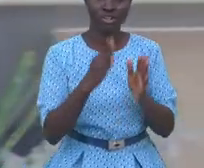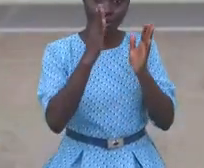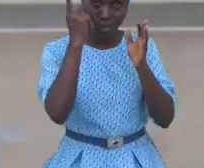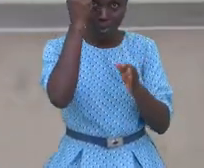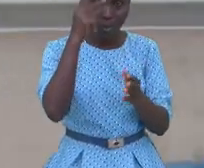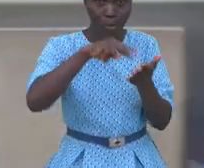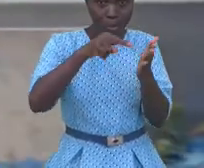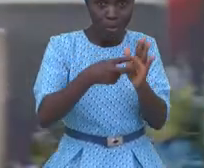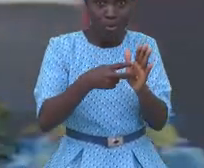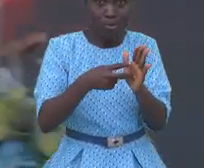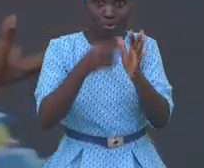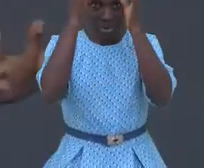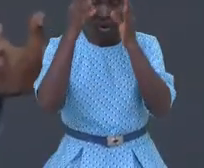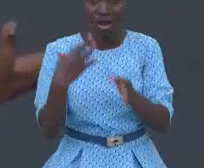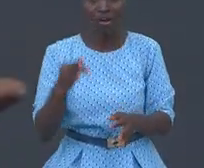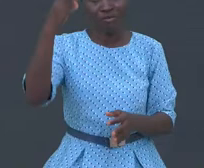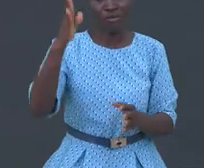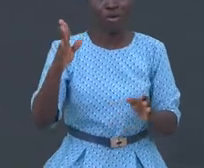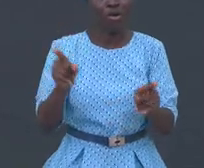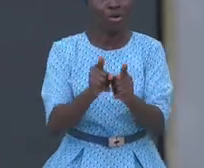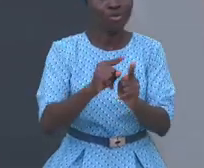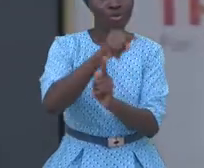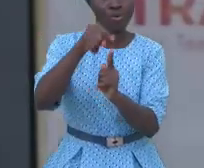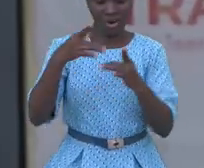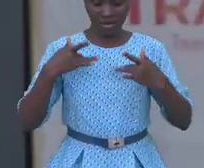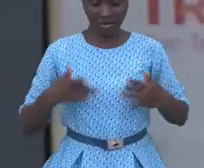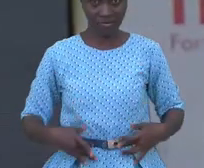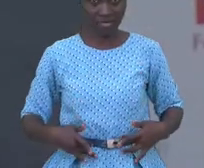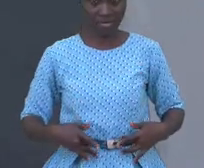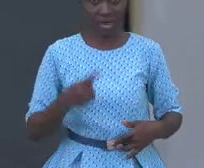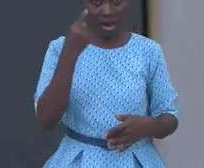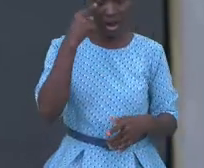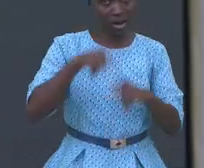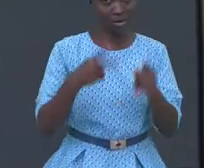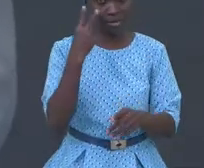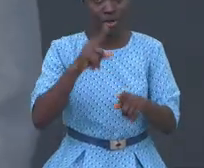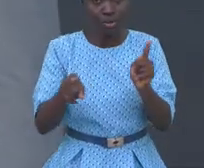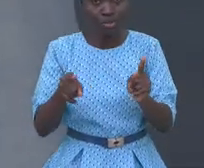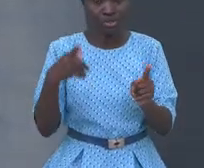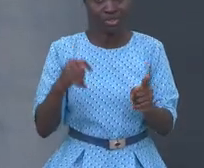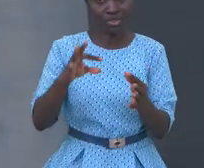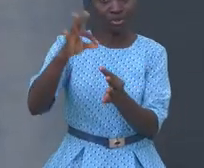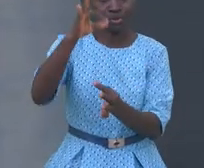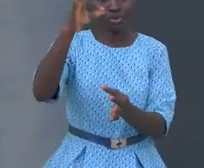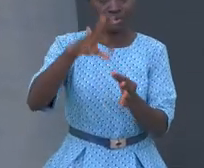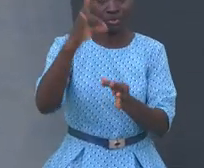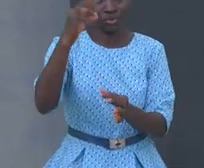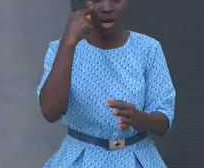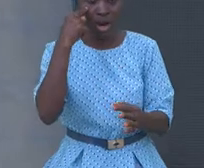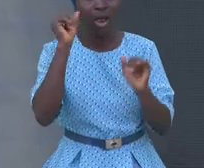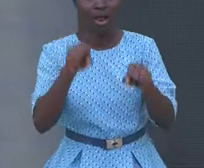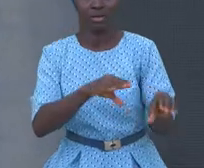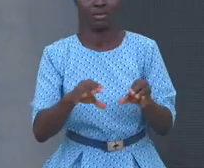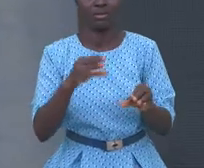the physical eyes could not see, the inner eyes could see. Because,